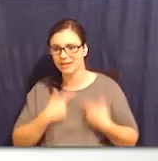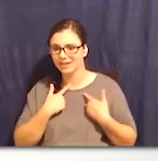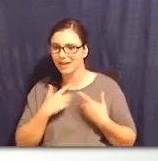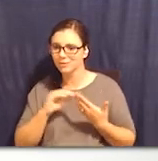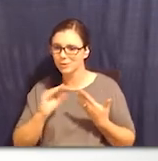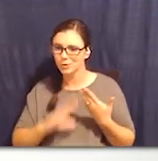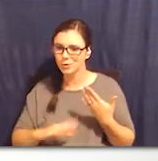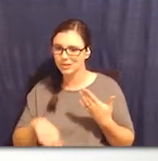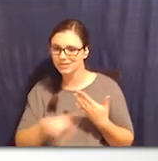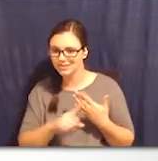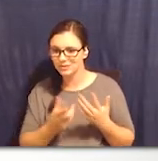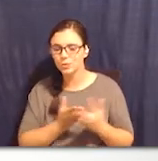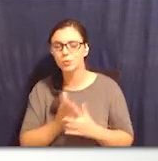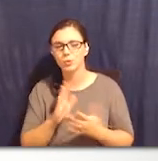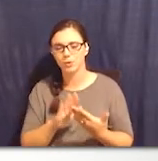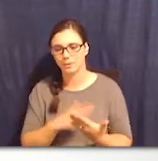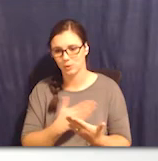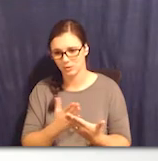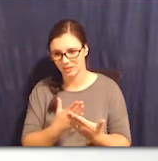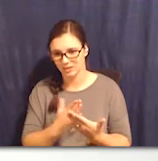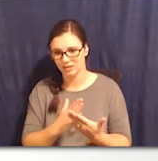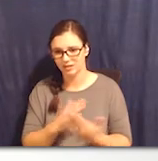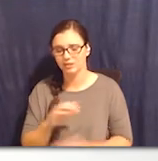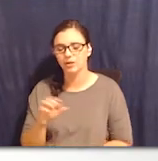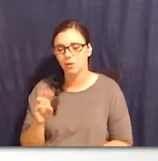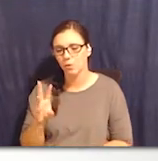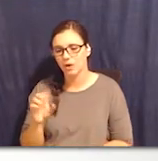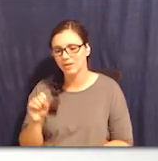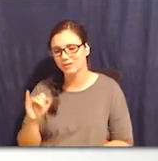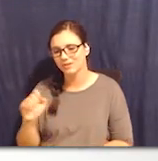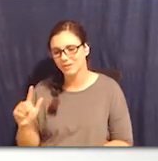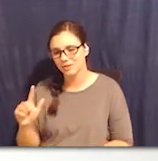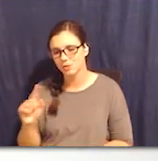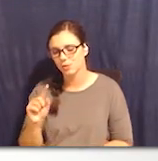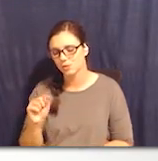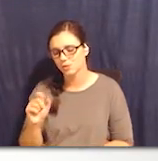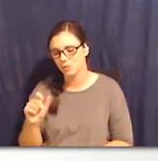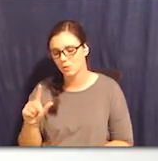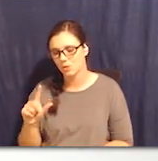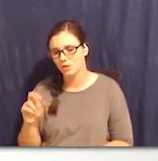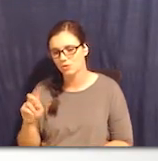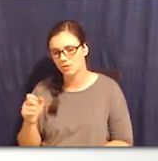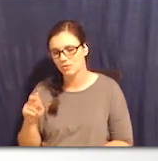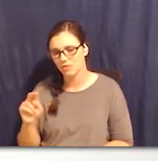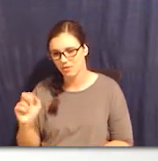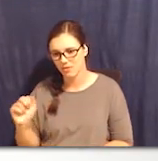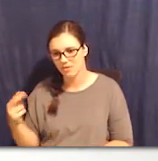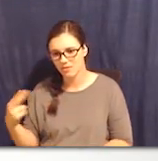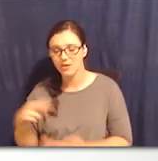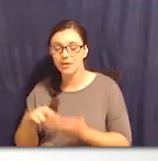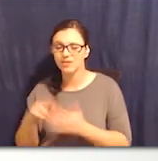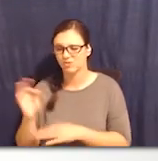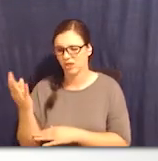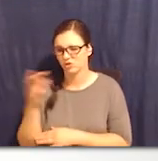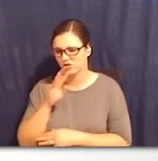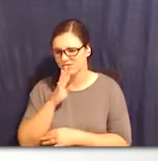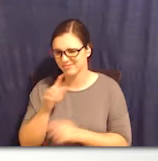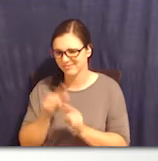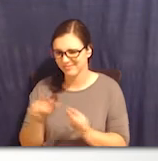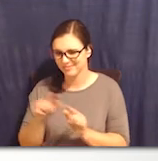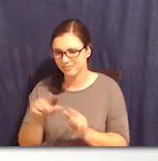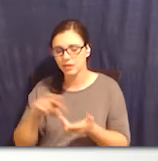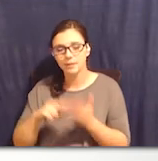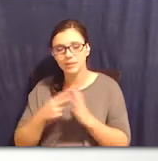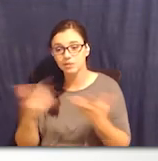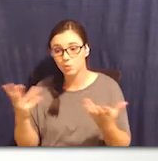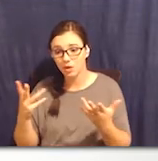in the lives of the students through music. Vois sur ton chemin. It means, as